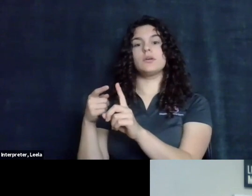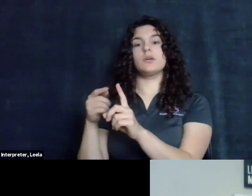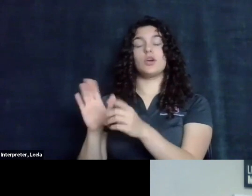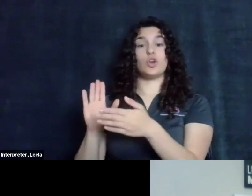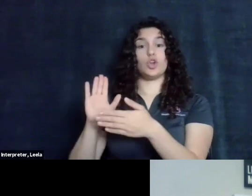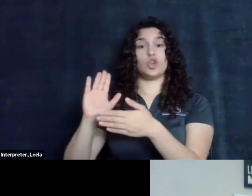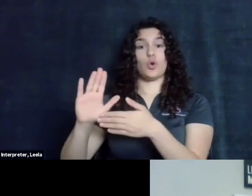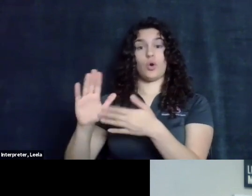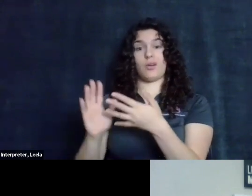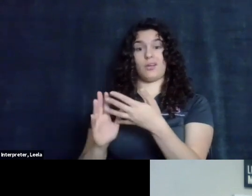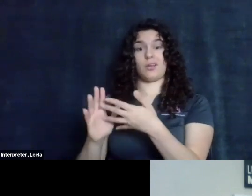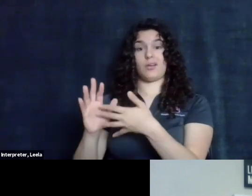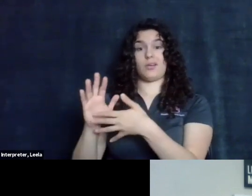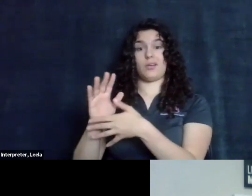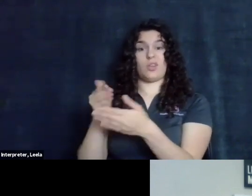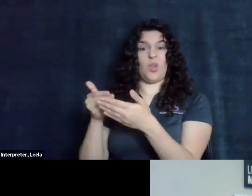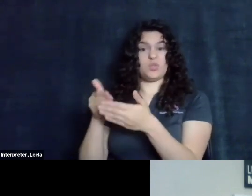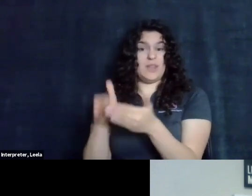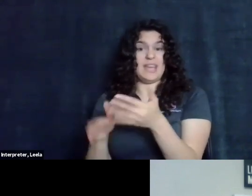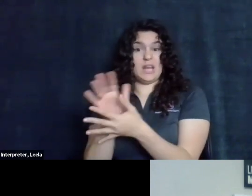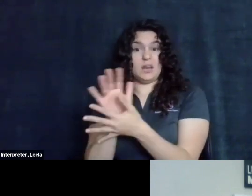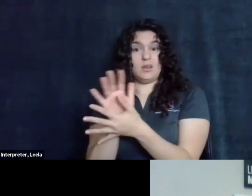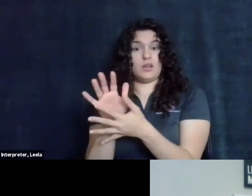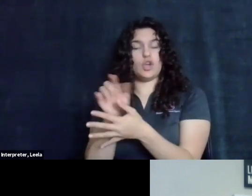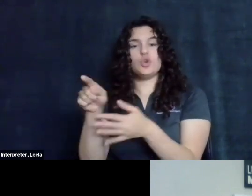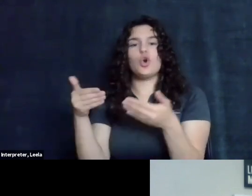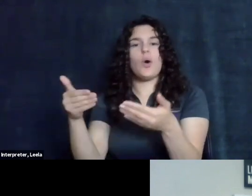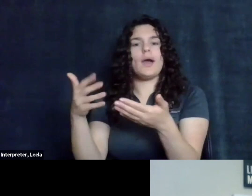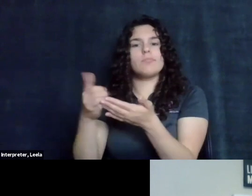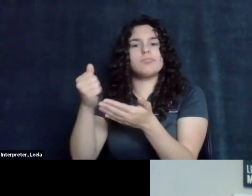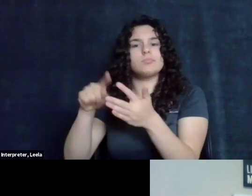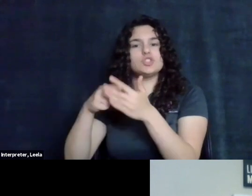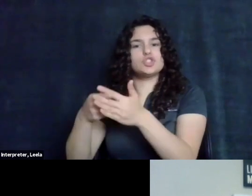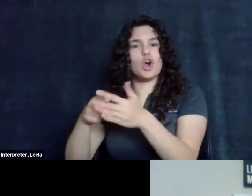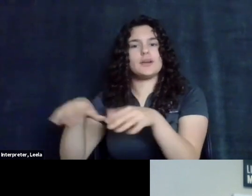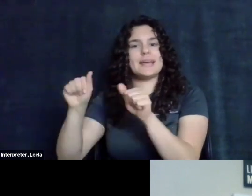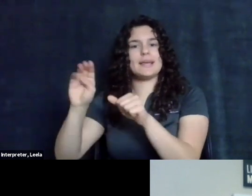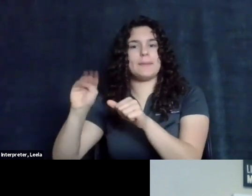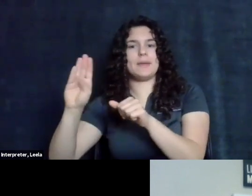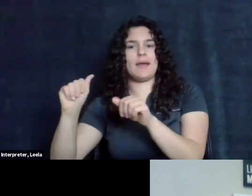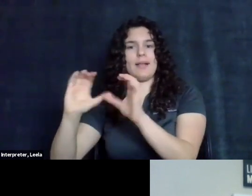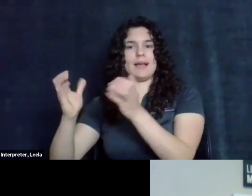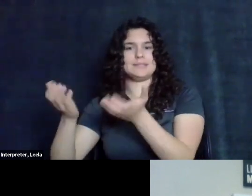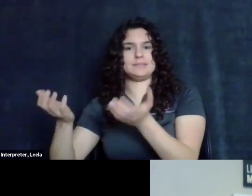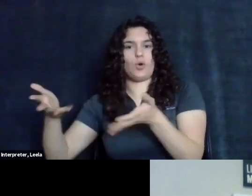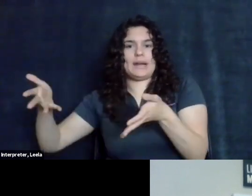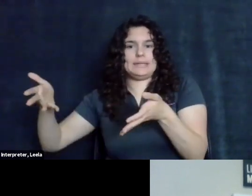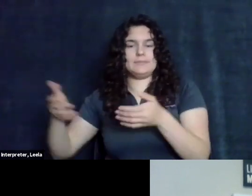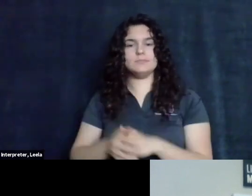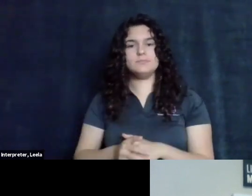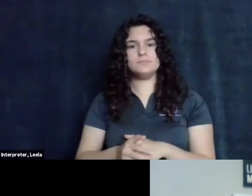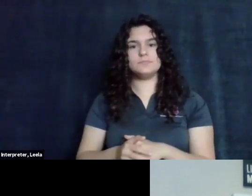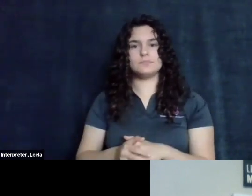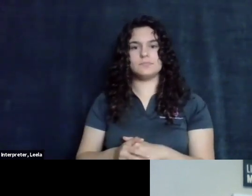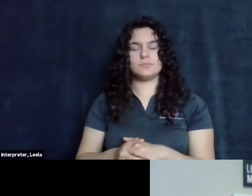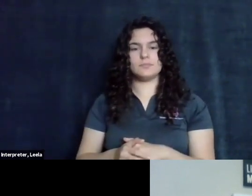we can work out with the good students that they can start taking classes in the MBA program in the